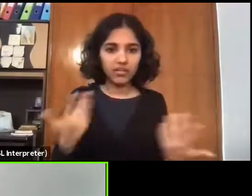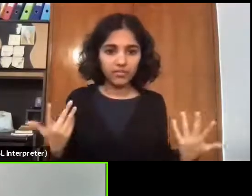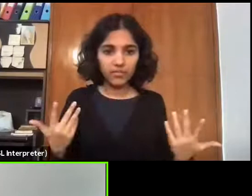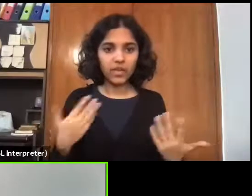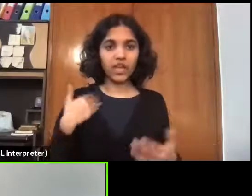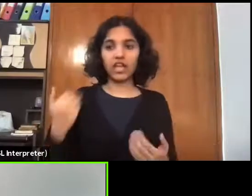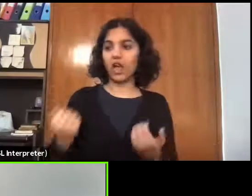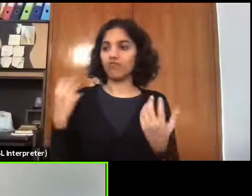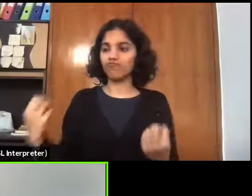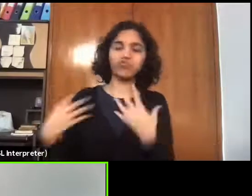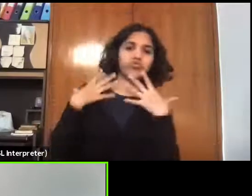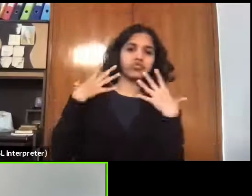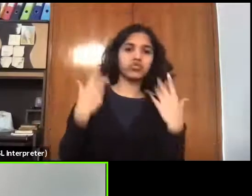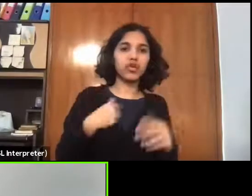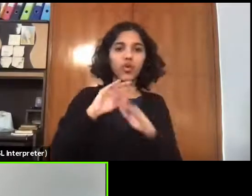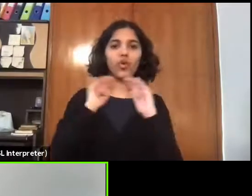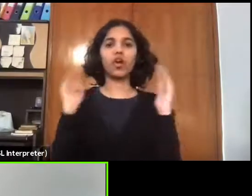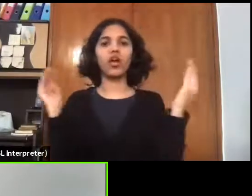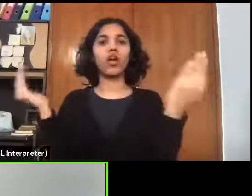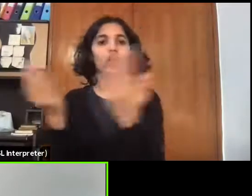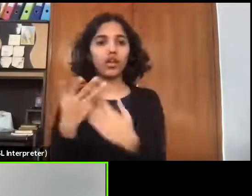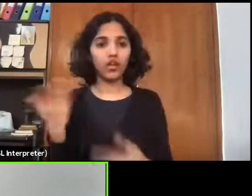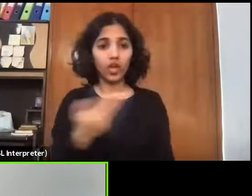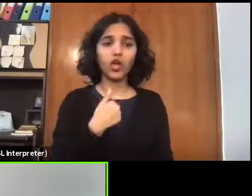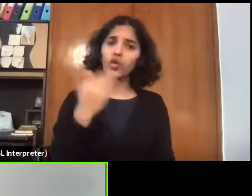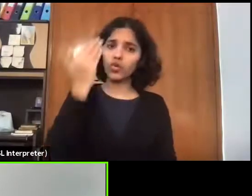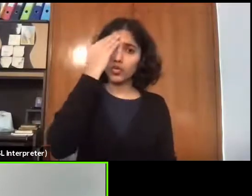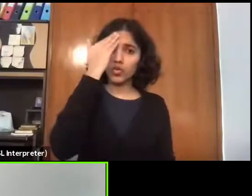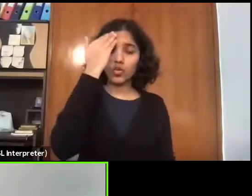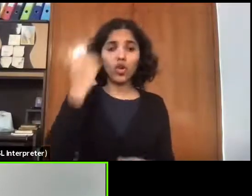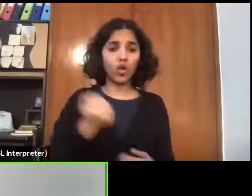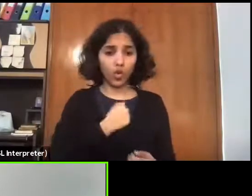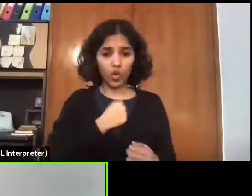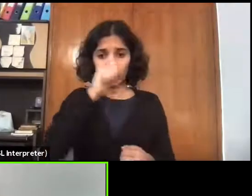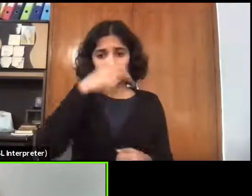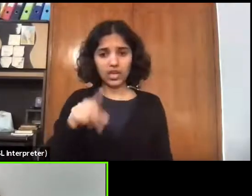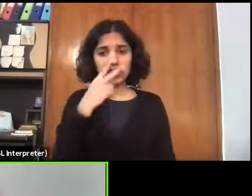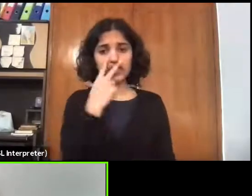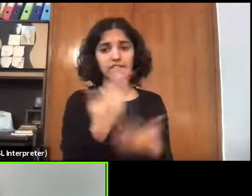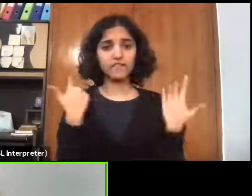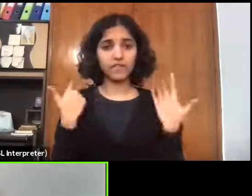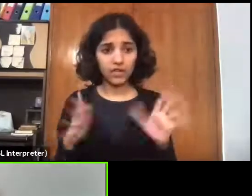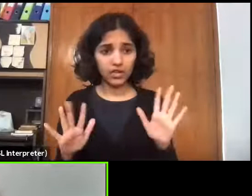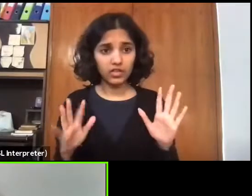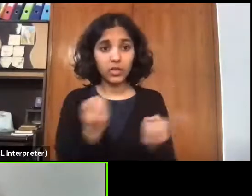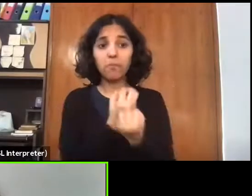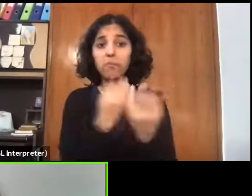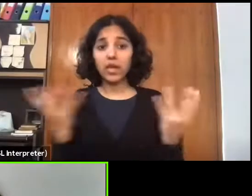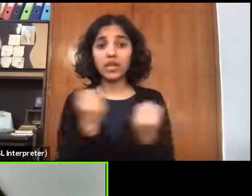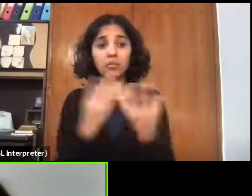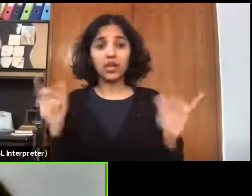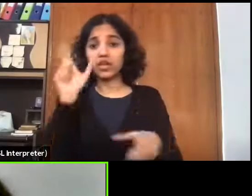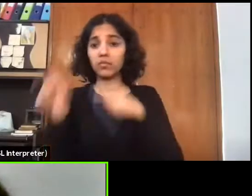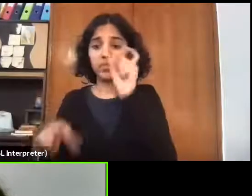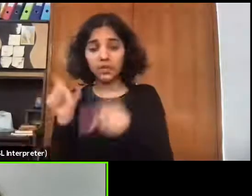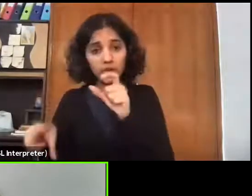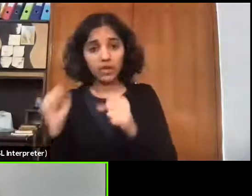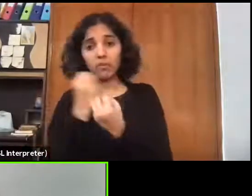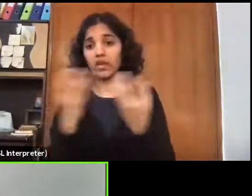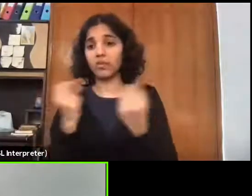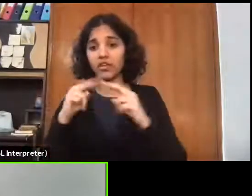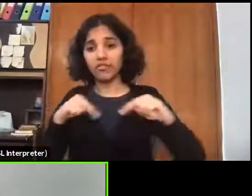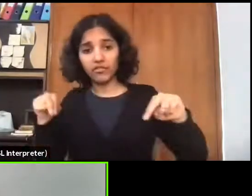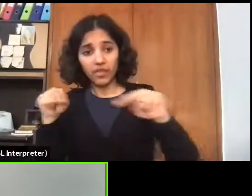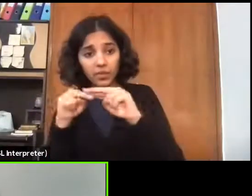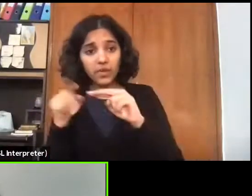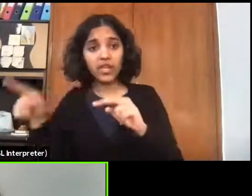hit us. As we have seen that in our own country, many families dropping